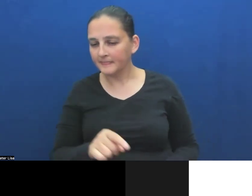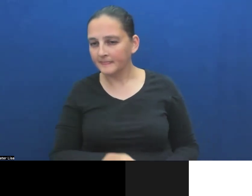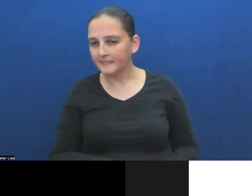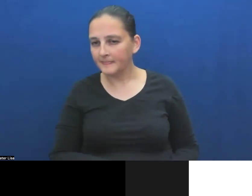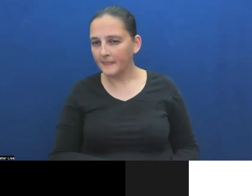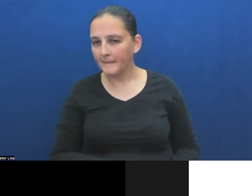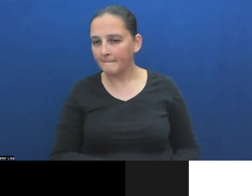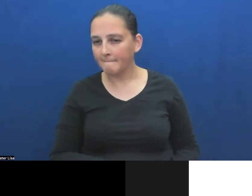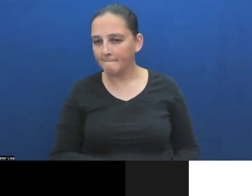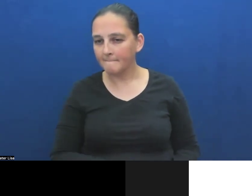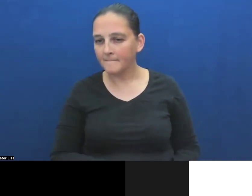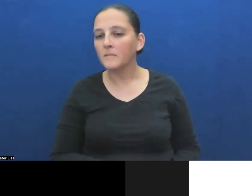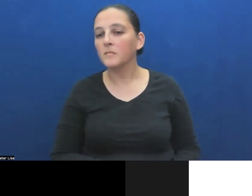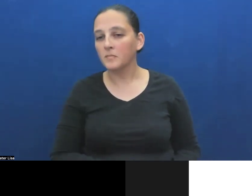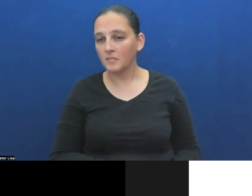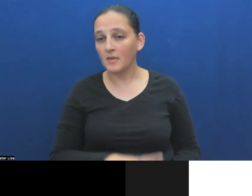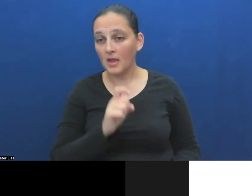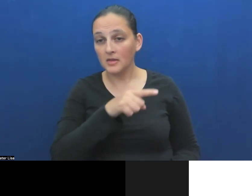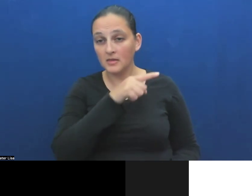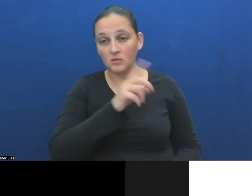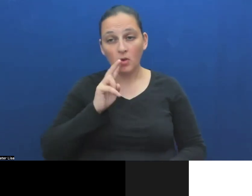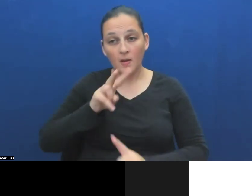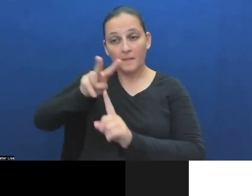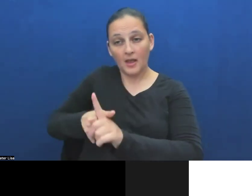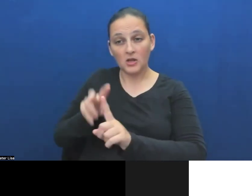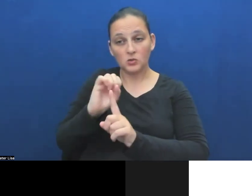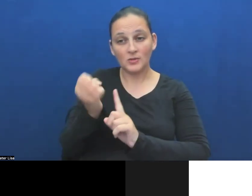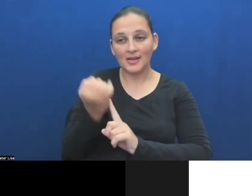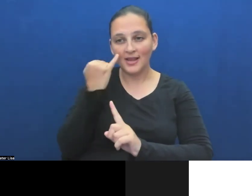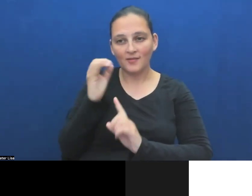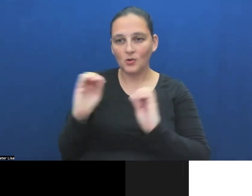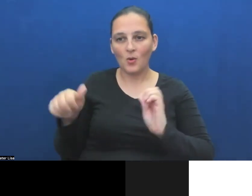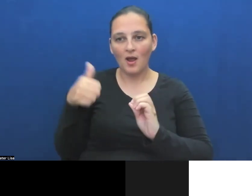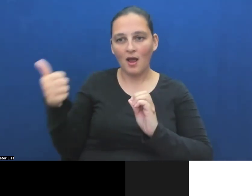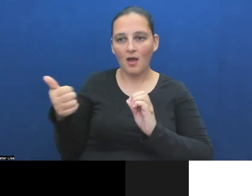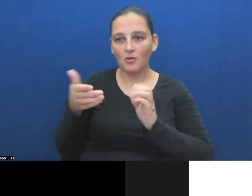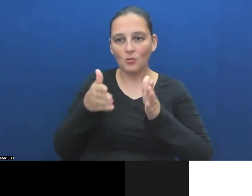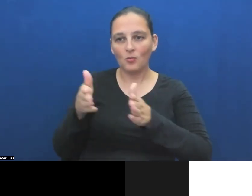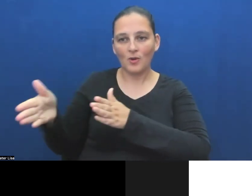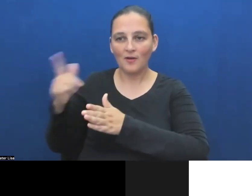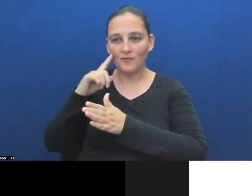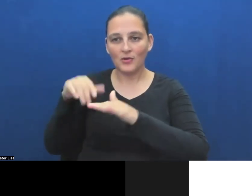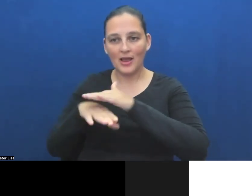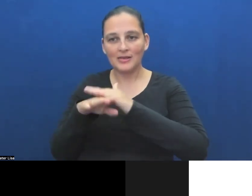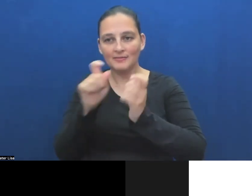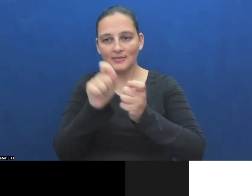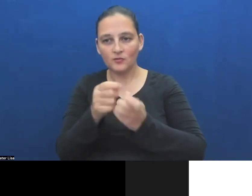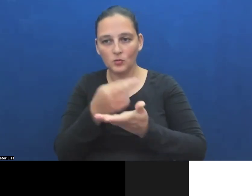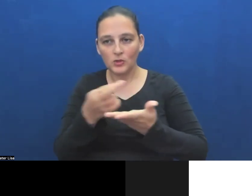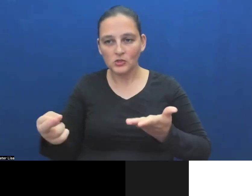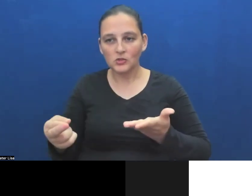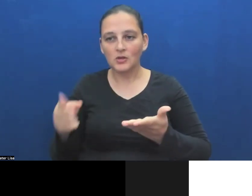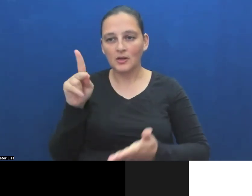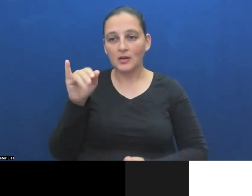That's does this apply for situations when there are no alternative means for accessing a particular resource? In the